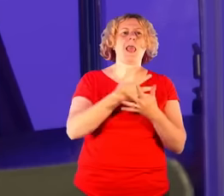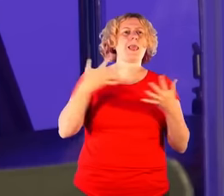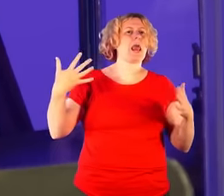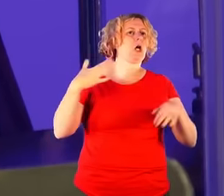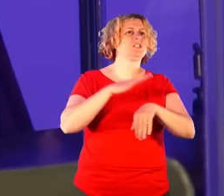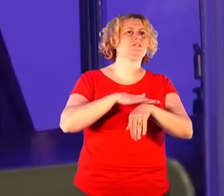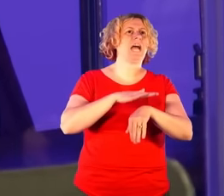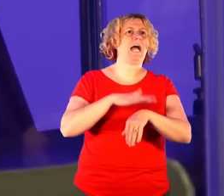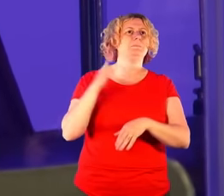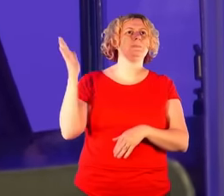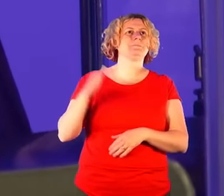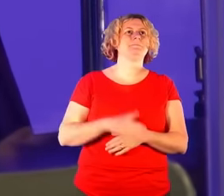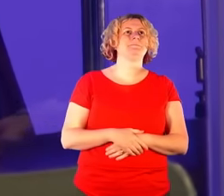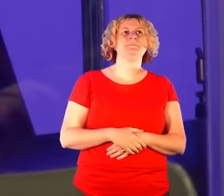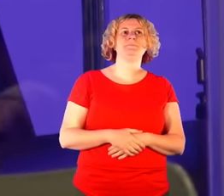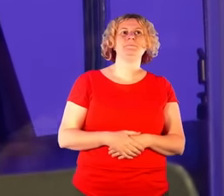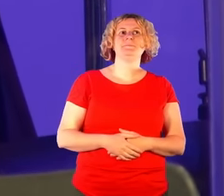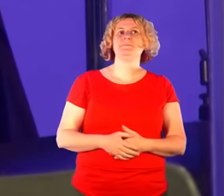applause.